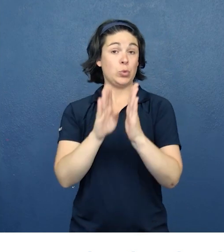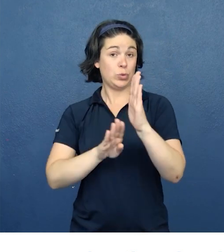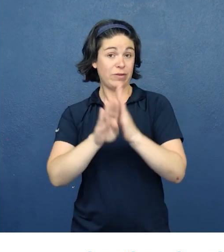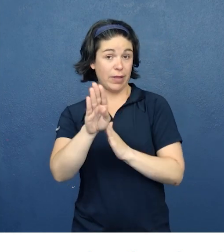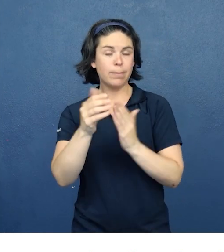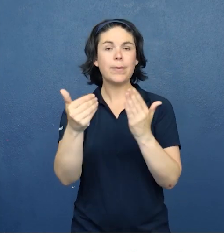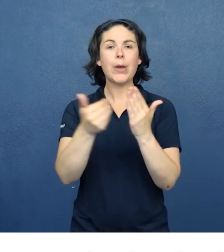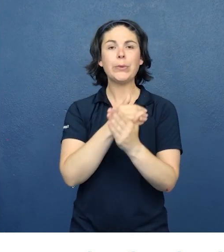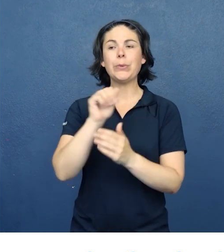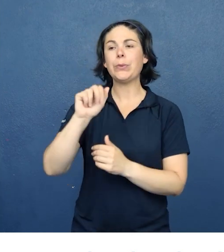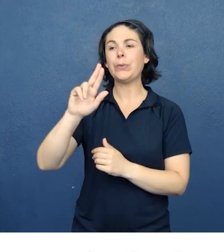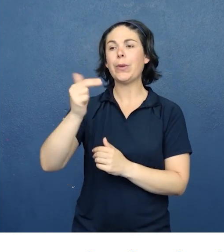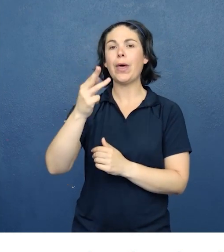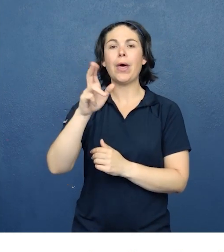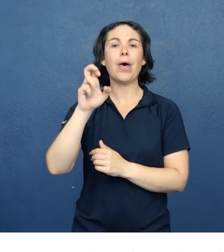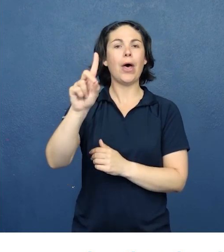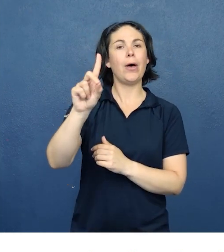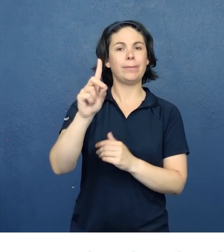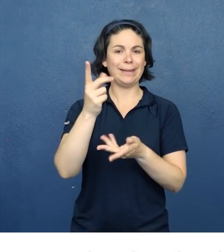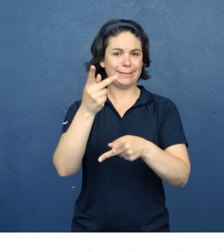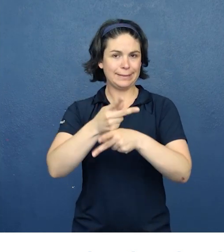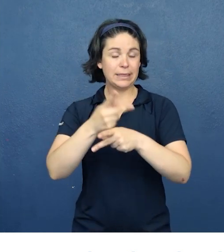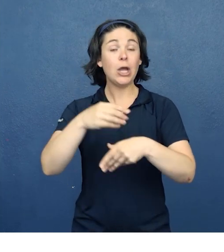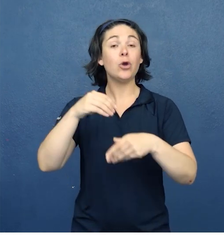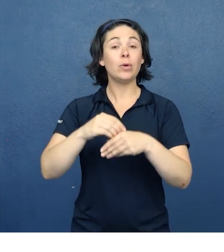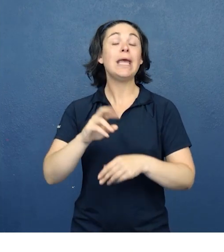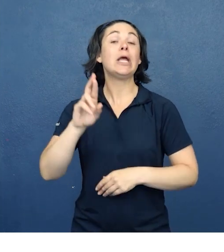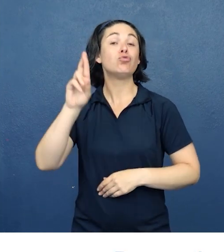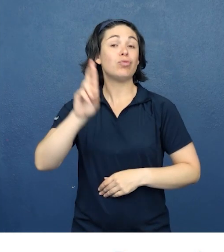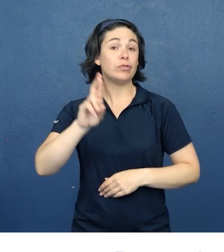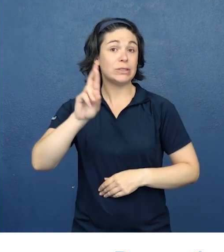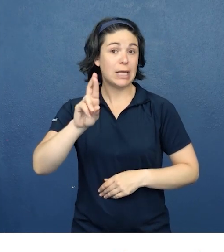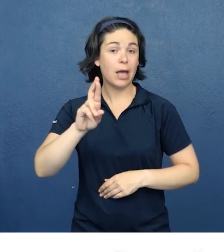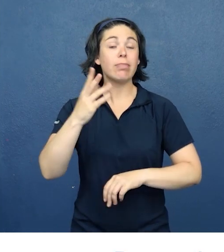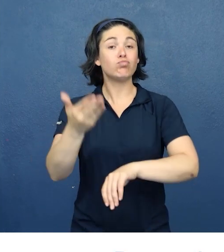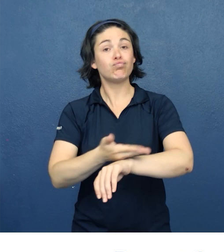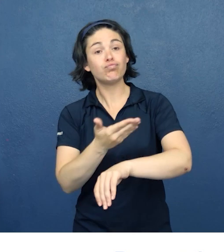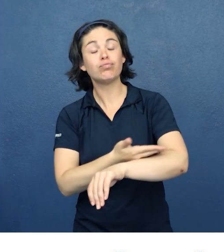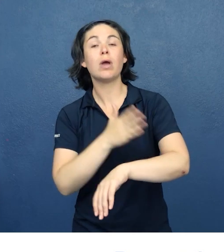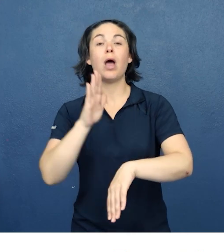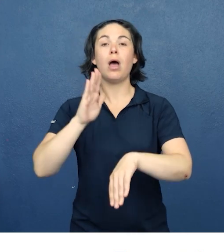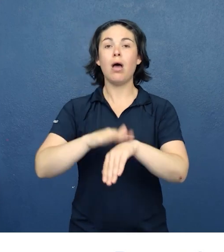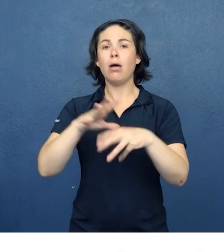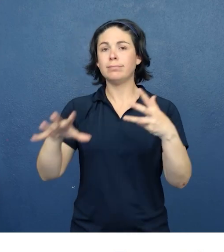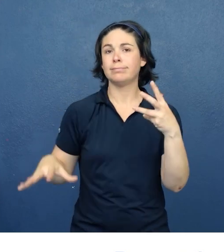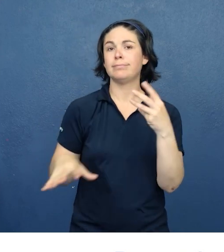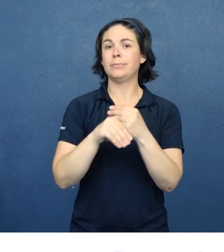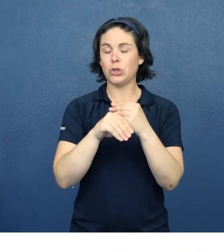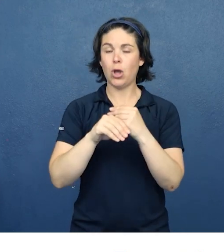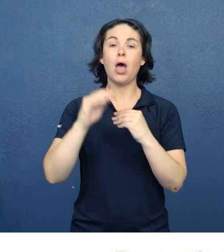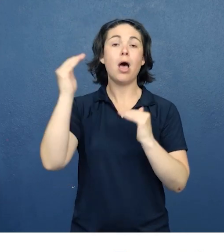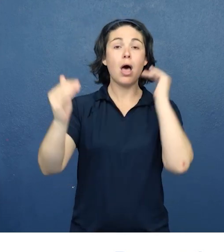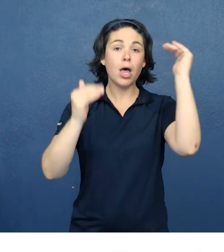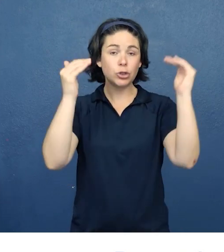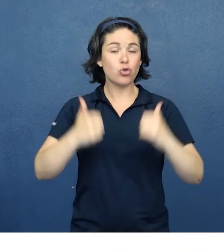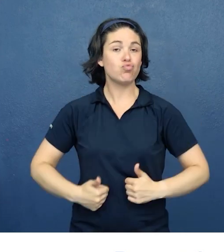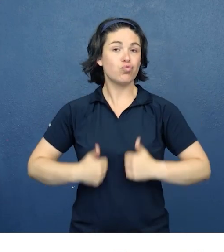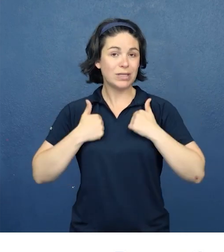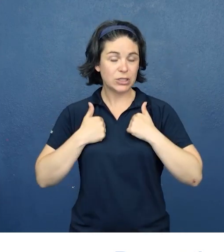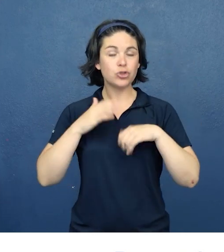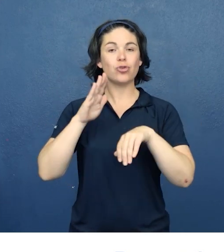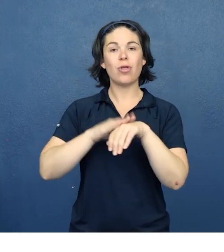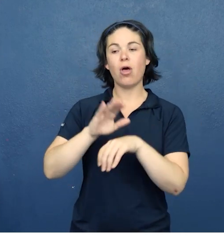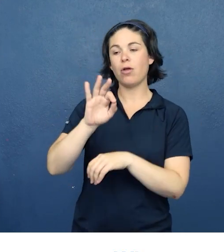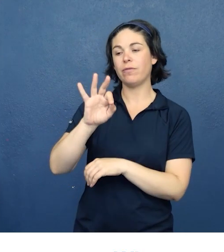new augmented board and care in the city of Riverside. Renovation has begun on an augmented adult residential facility on Franklin